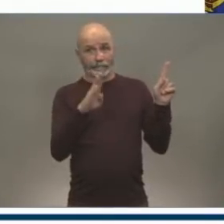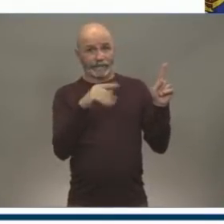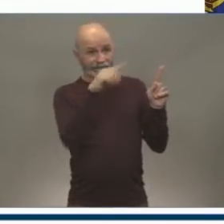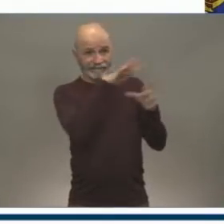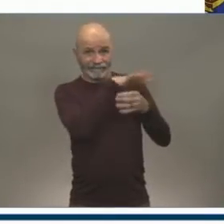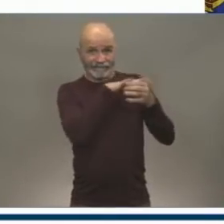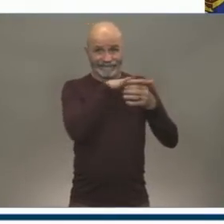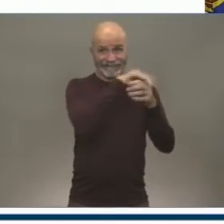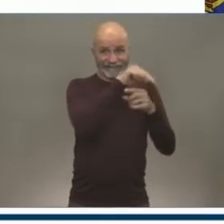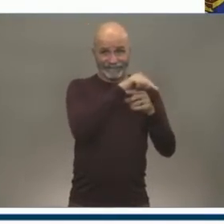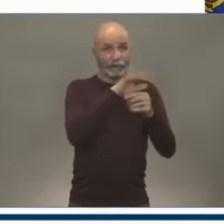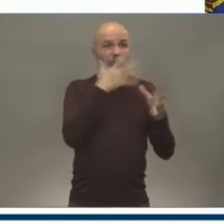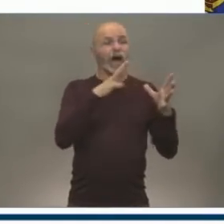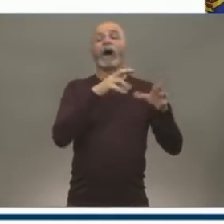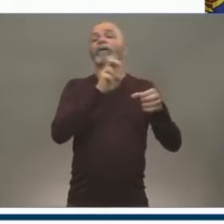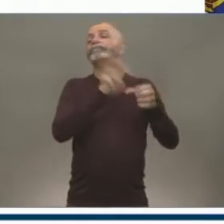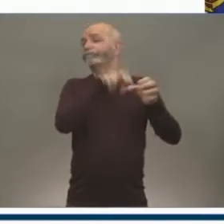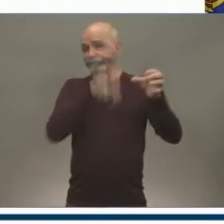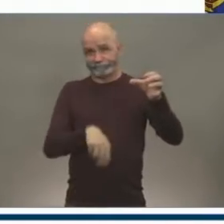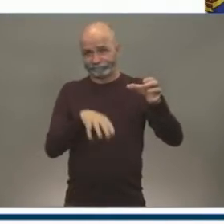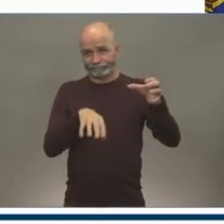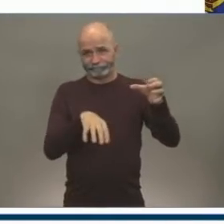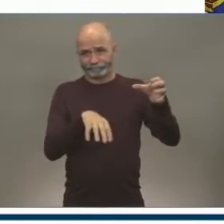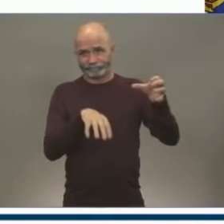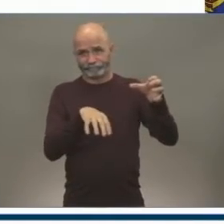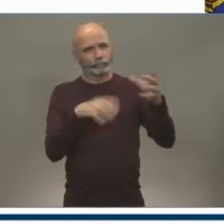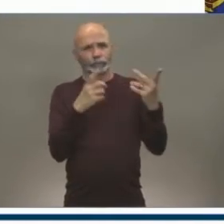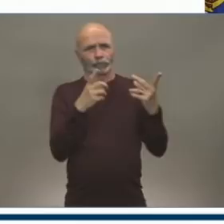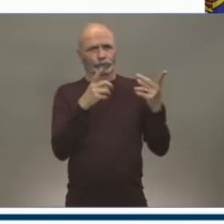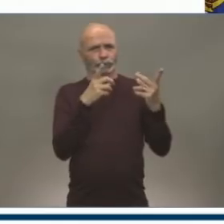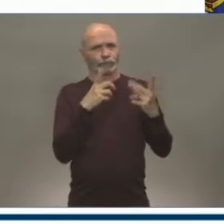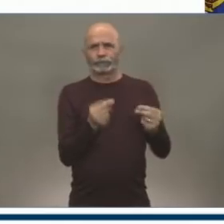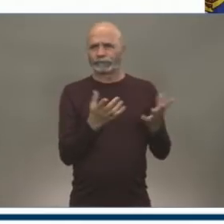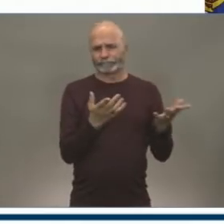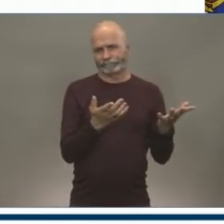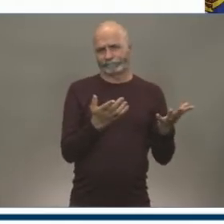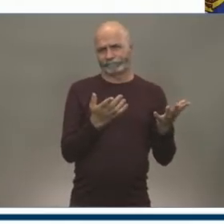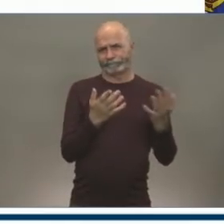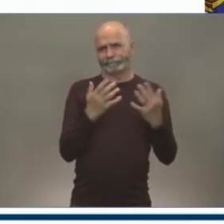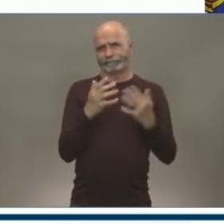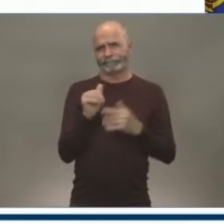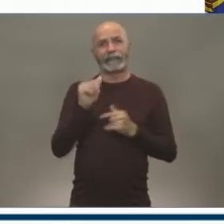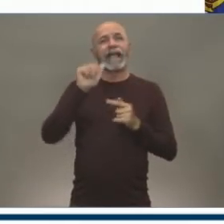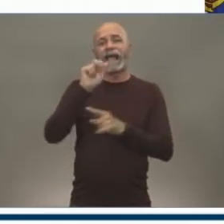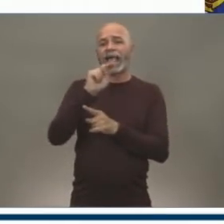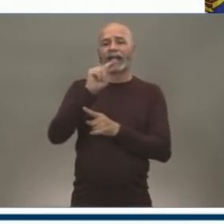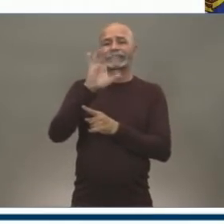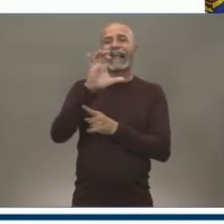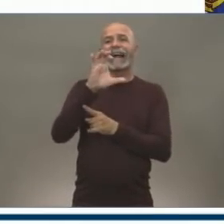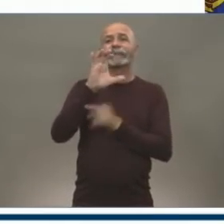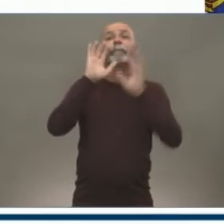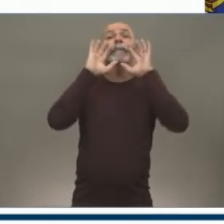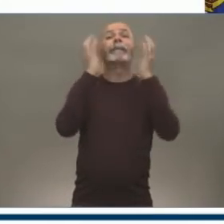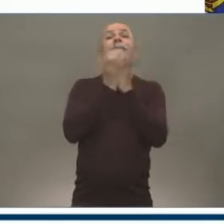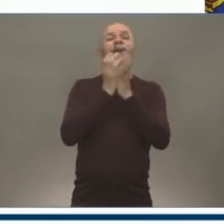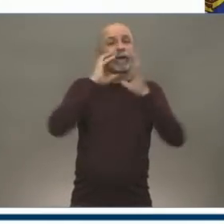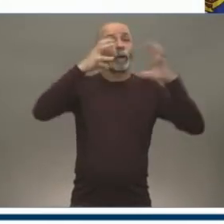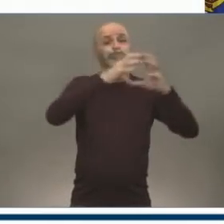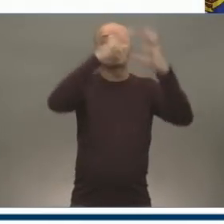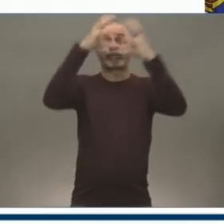little bit there. But I wanted to ask you about, what does this say about the Atlantic bubble overall? Is the fact that it's now basically